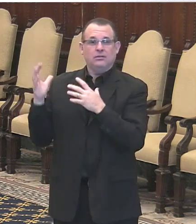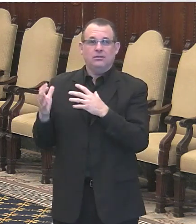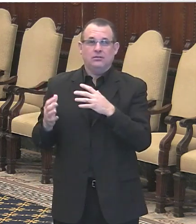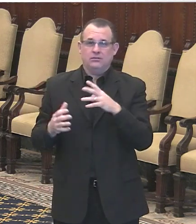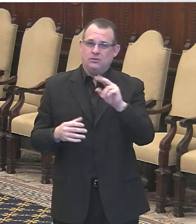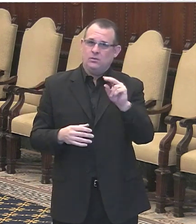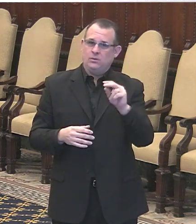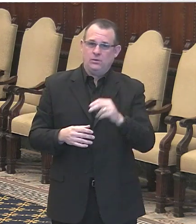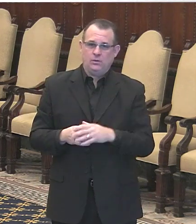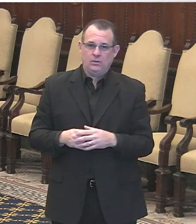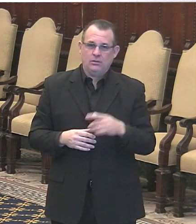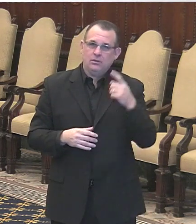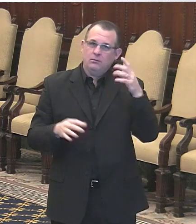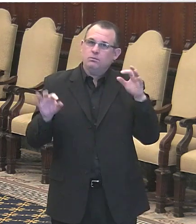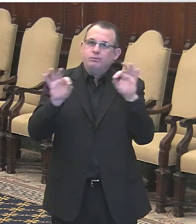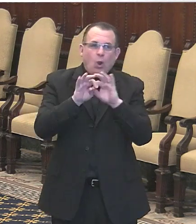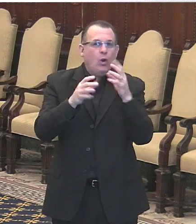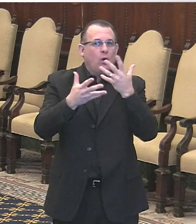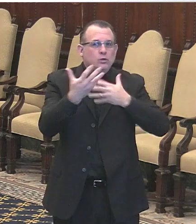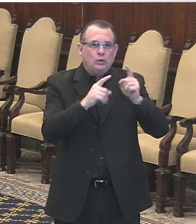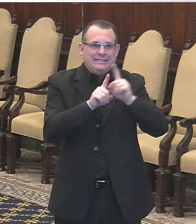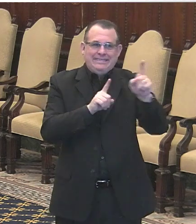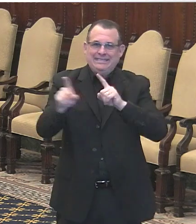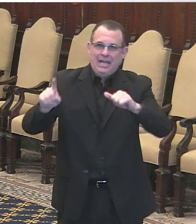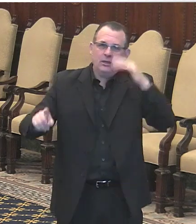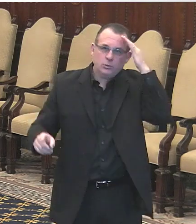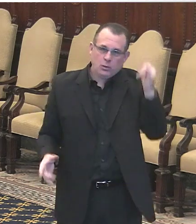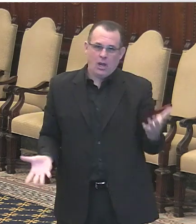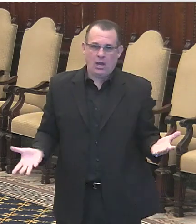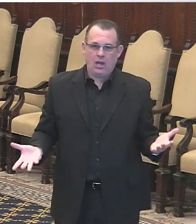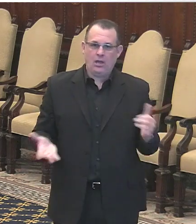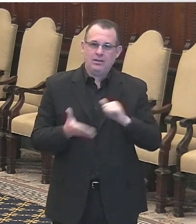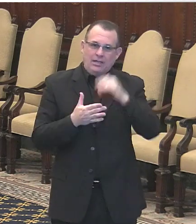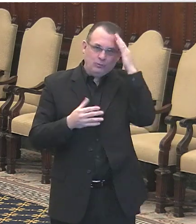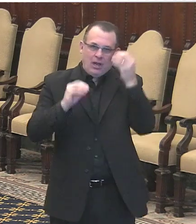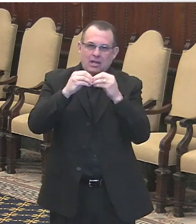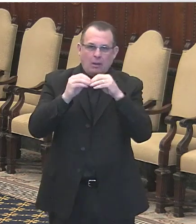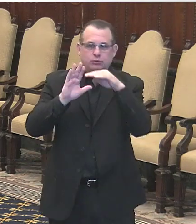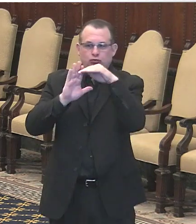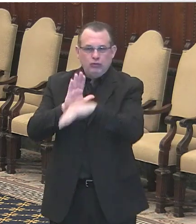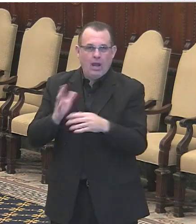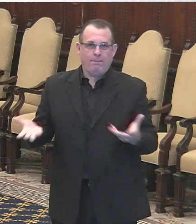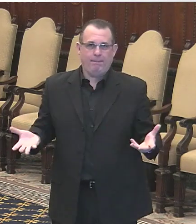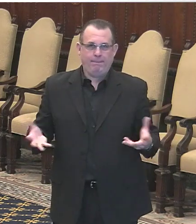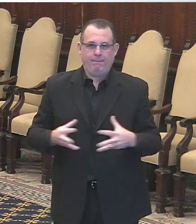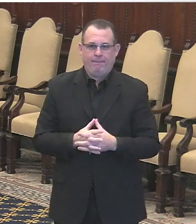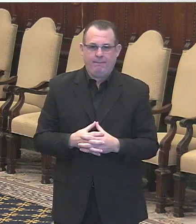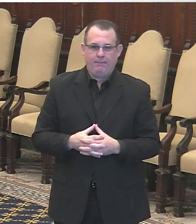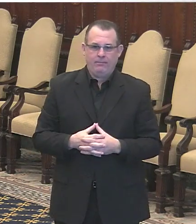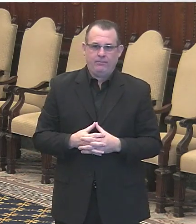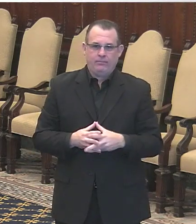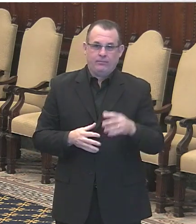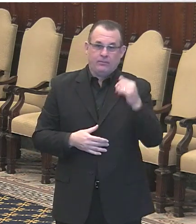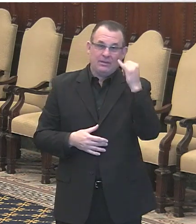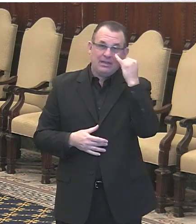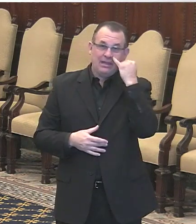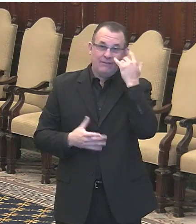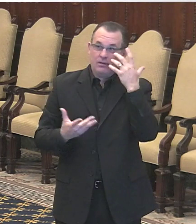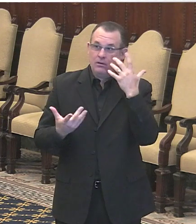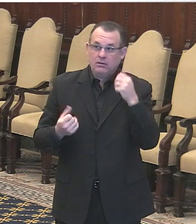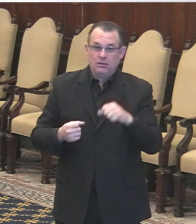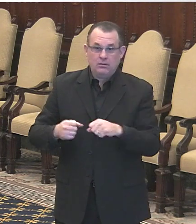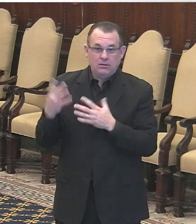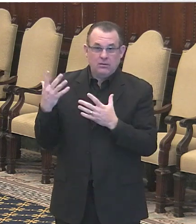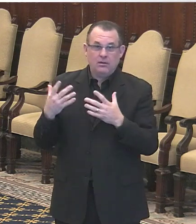that we're doing. Most of the people in Philadelphia never were exposed to this virus. And if we just start doing what we were doing before, it could be